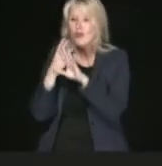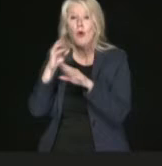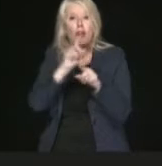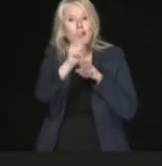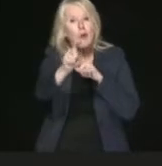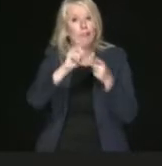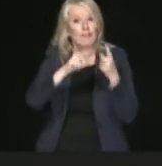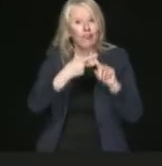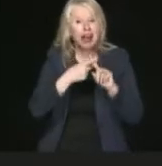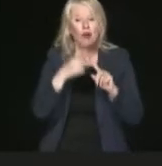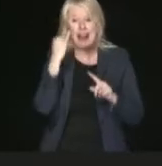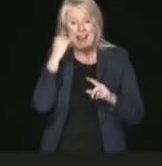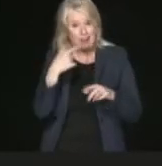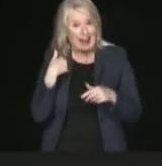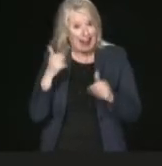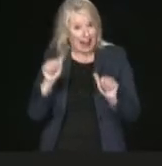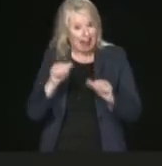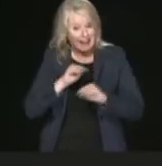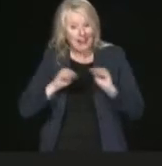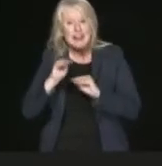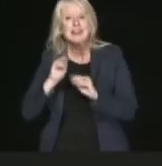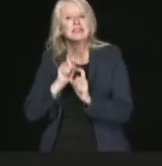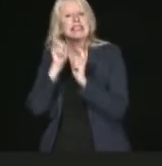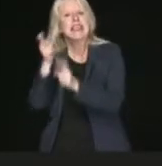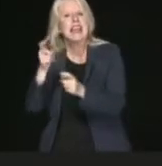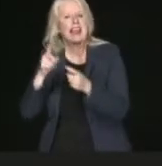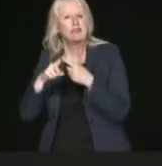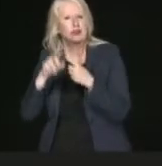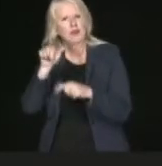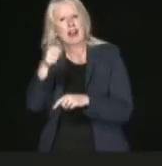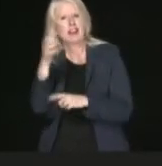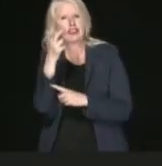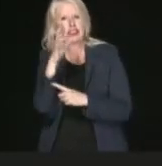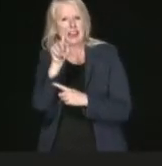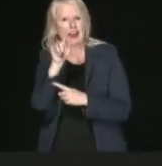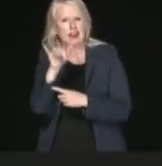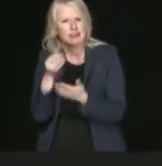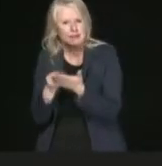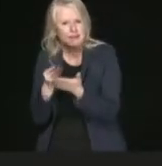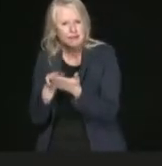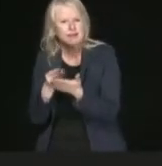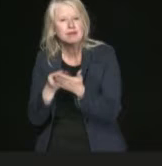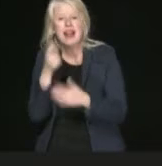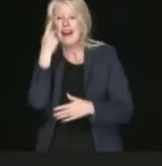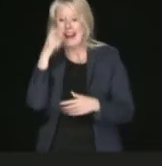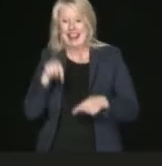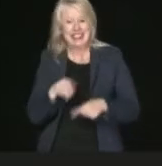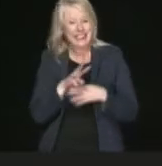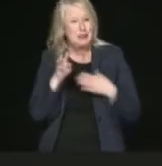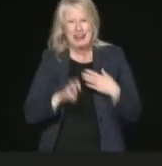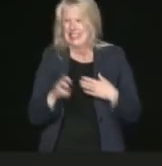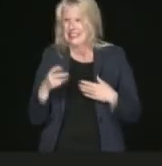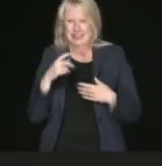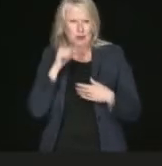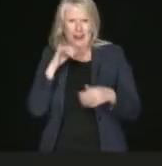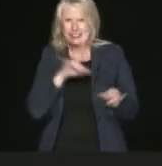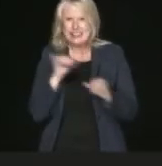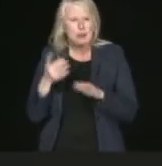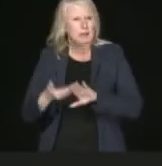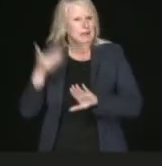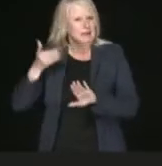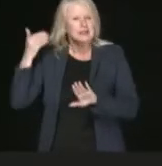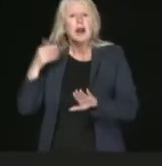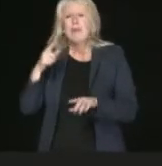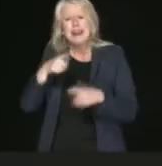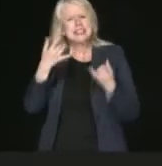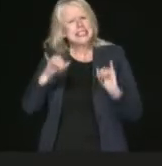to an organization. During the Easter weekend, this will be different than usual, but I know it will be filled with